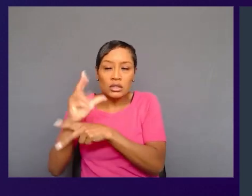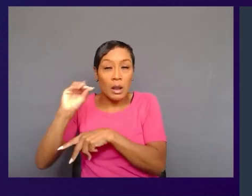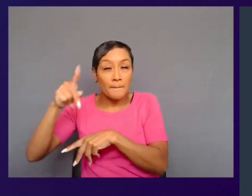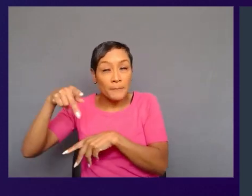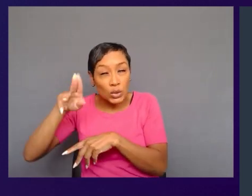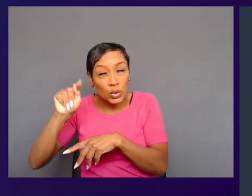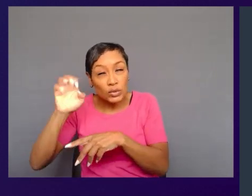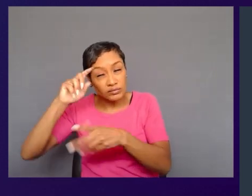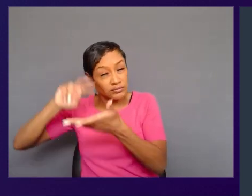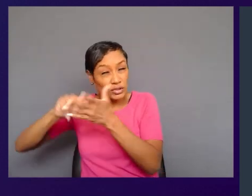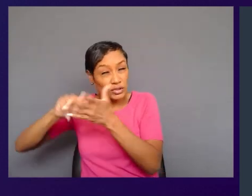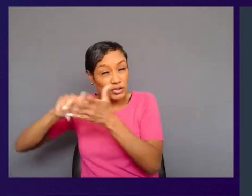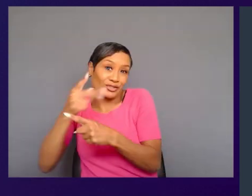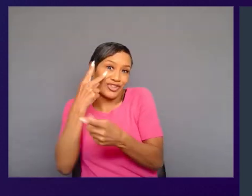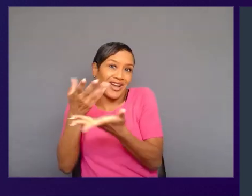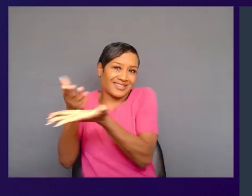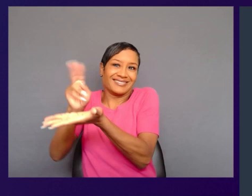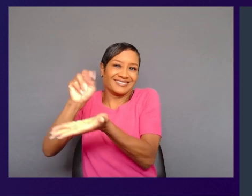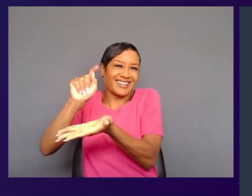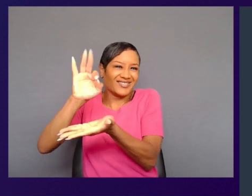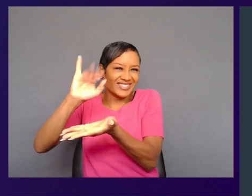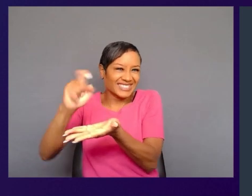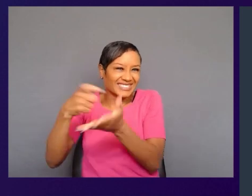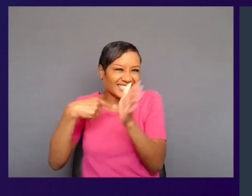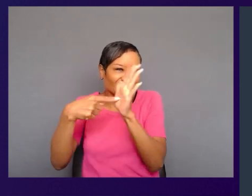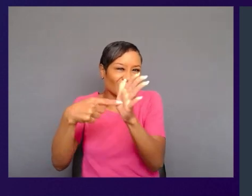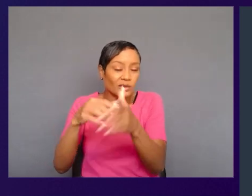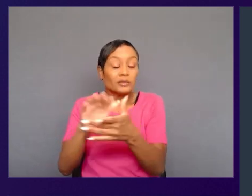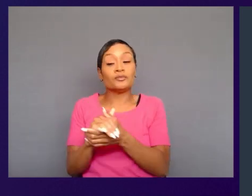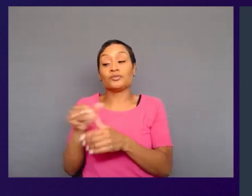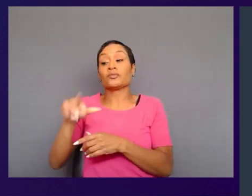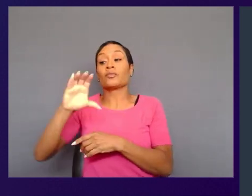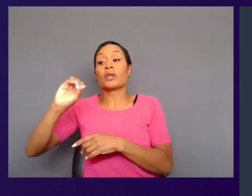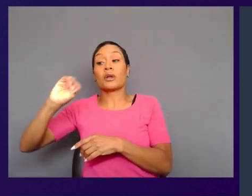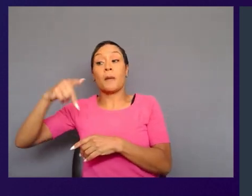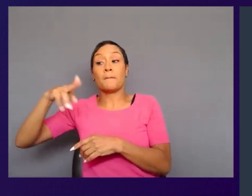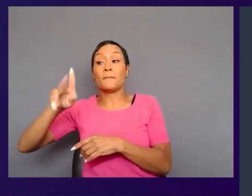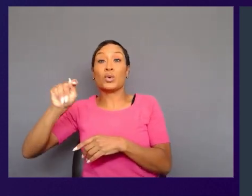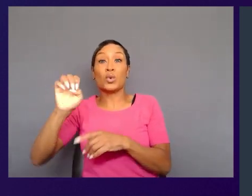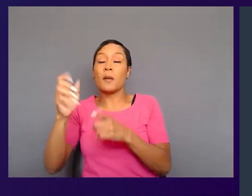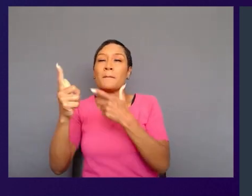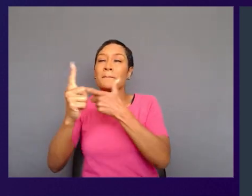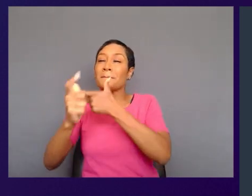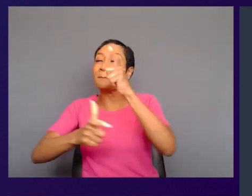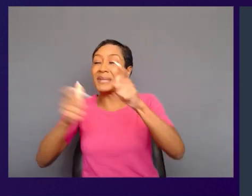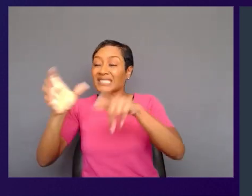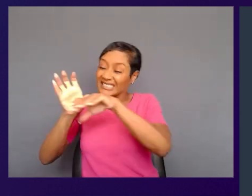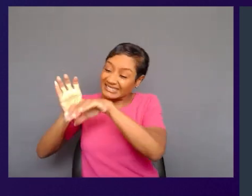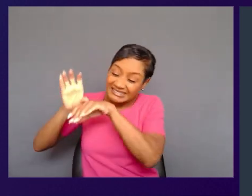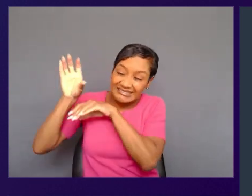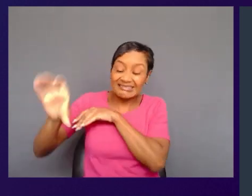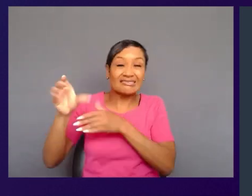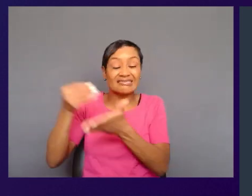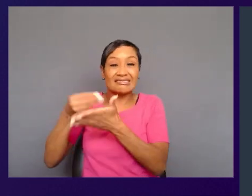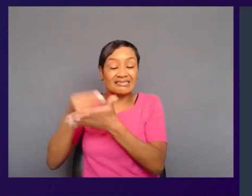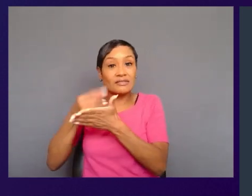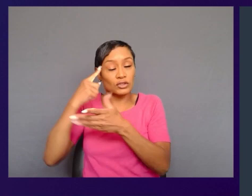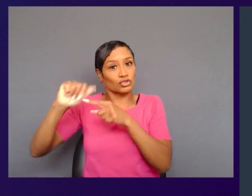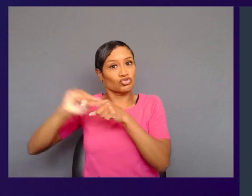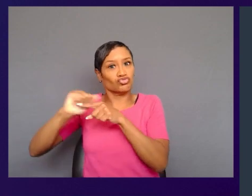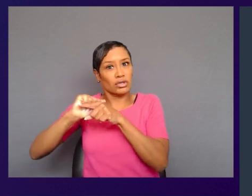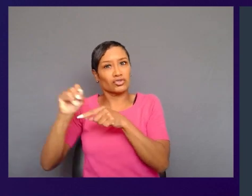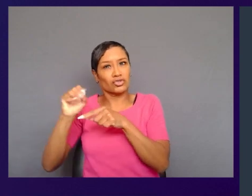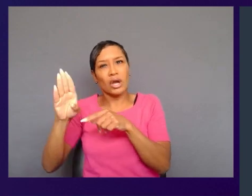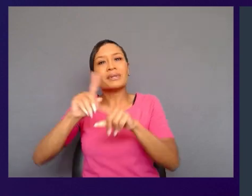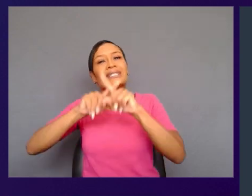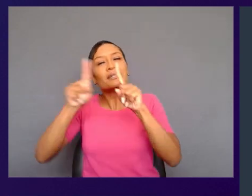just saw this right in the Netflix example. Since compute is by far the biggest investment in a training job using a different